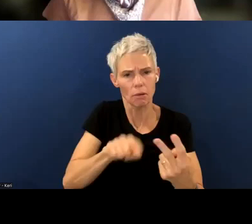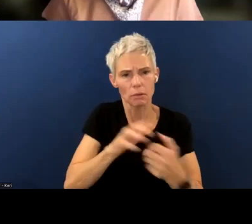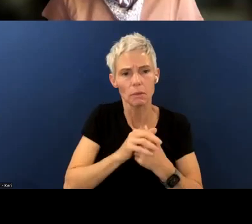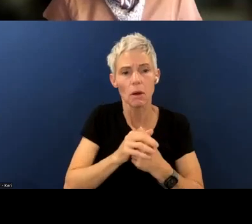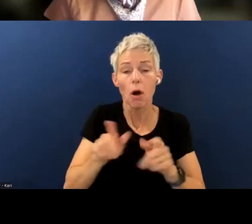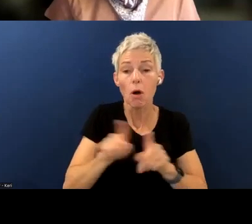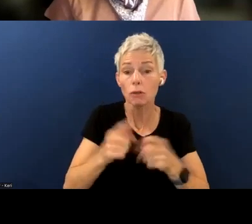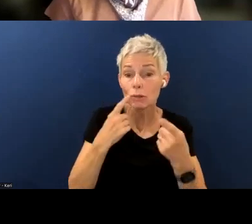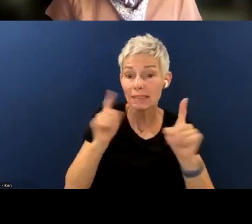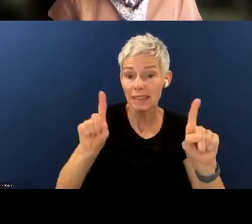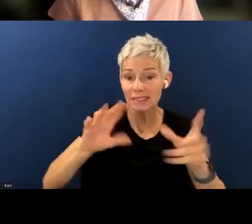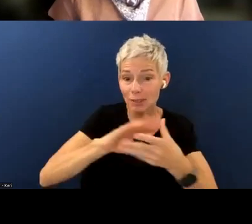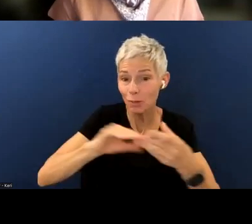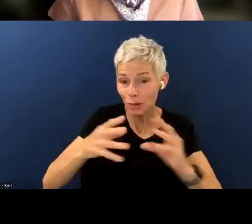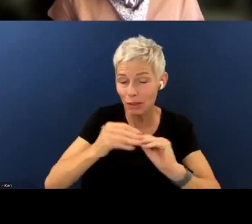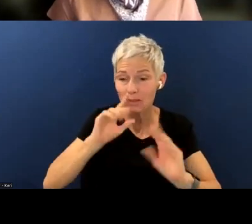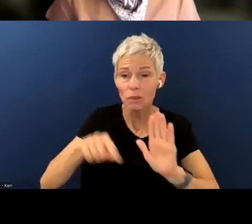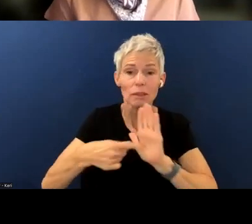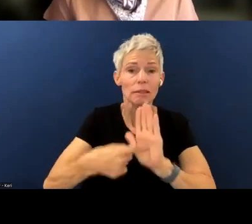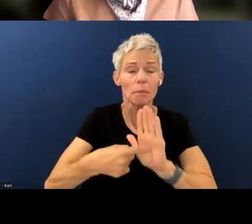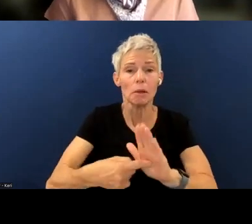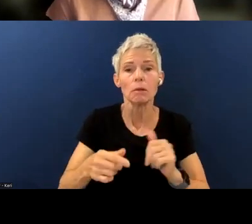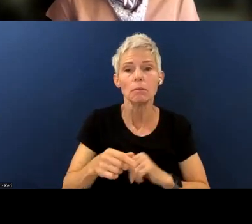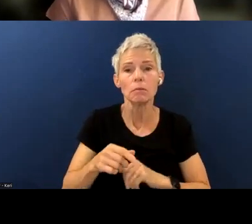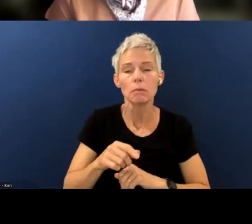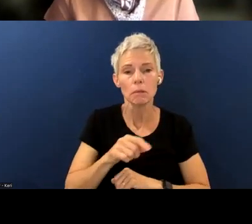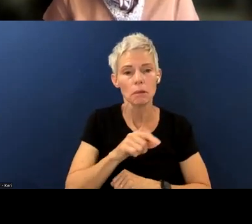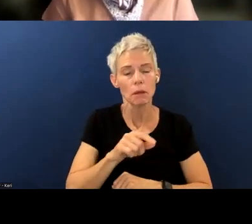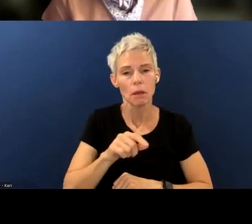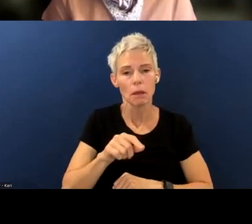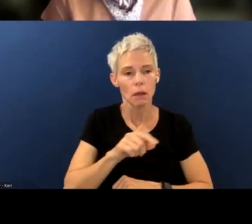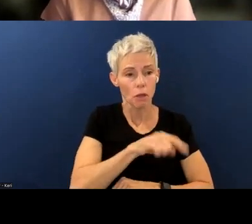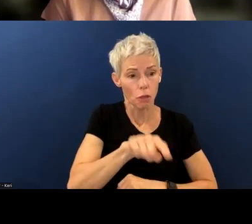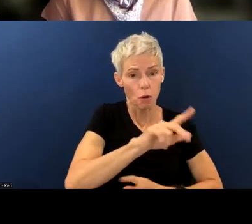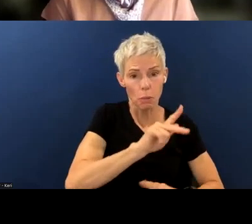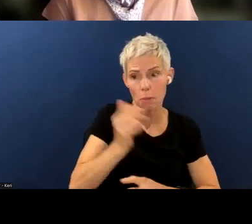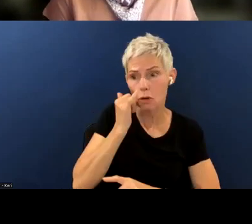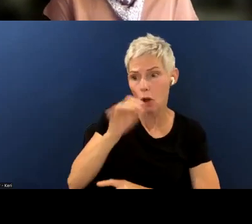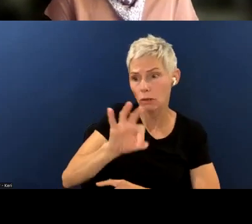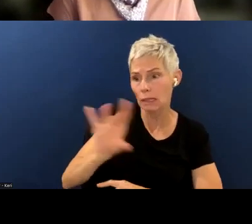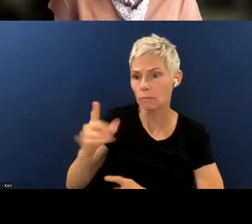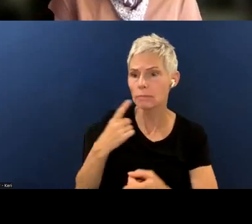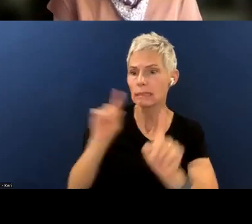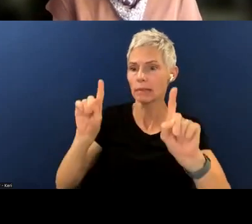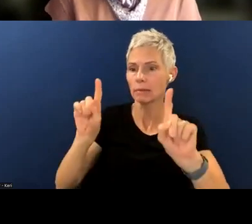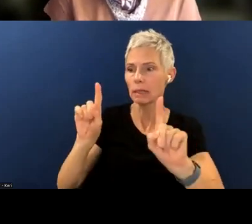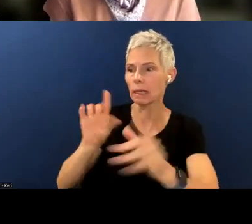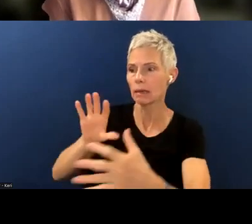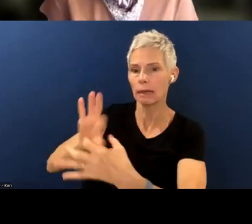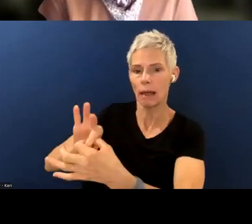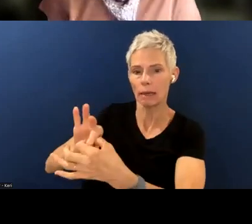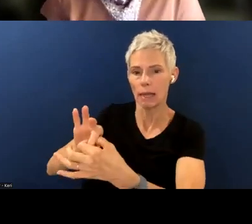Success stories. So examples of people successfully contacting 988 and getting the help that they needed. What happens when